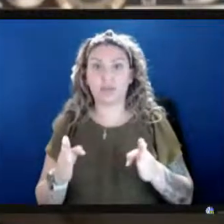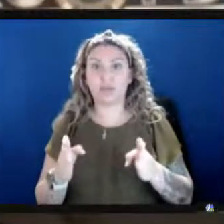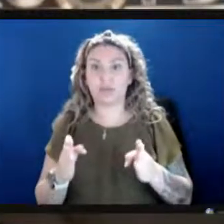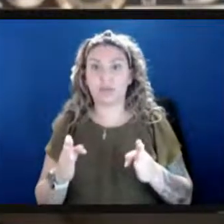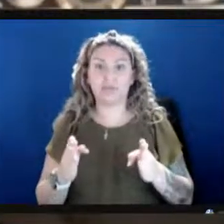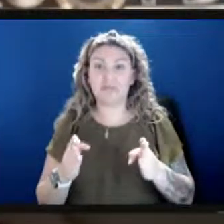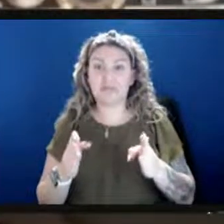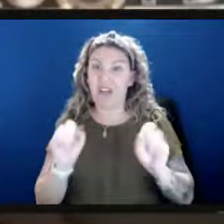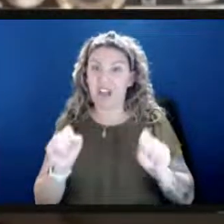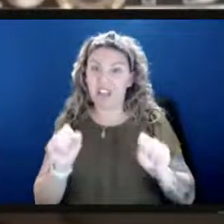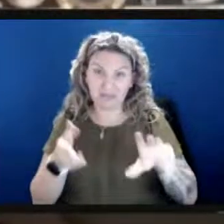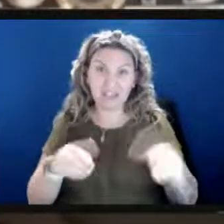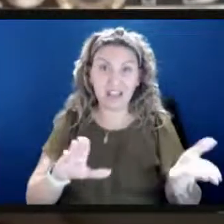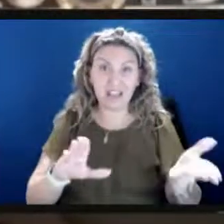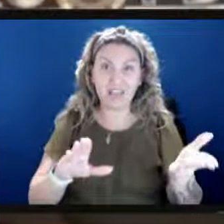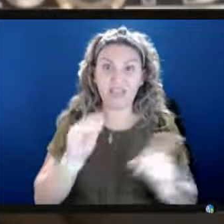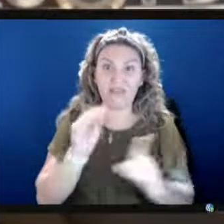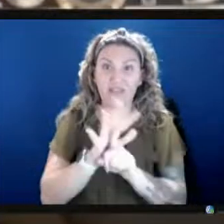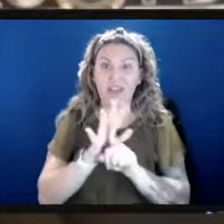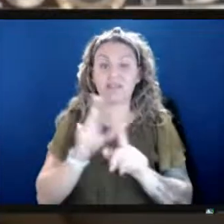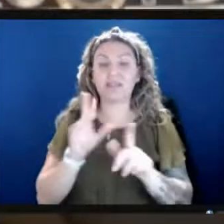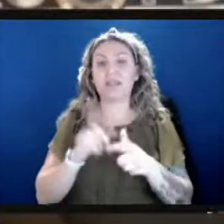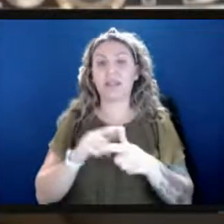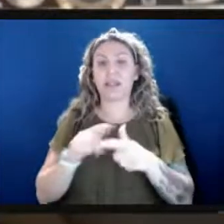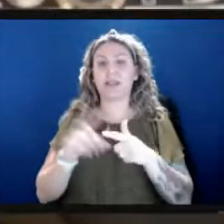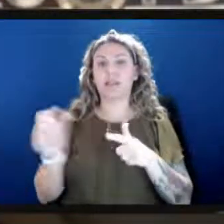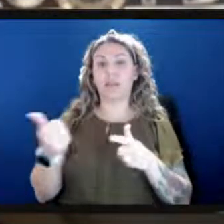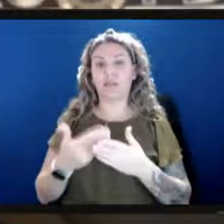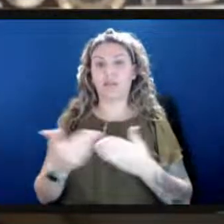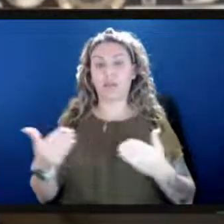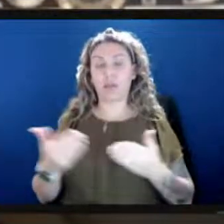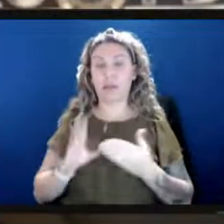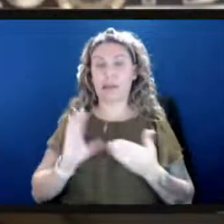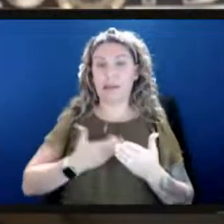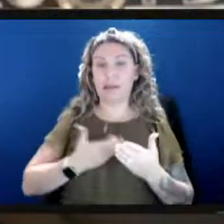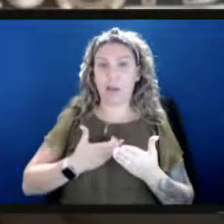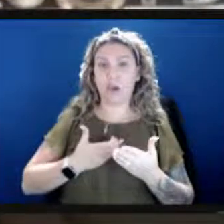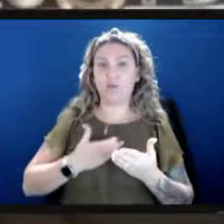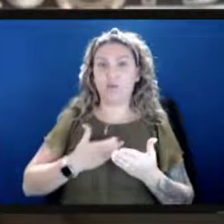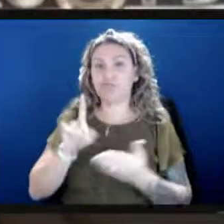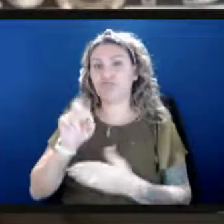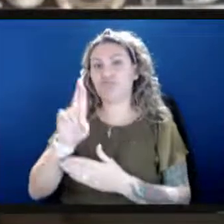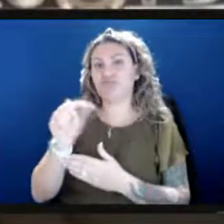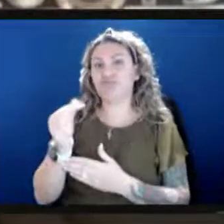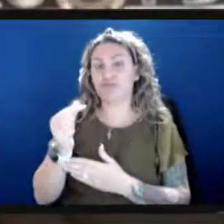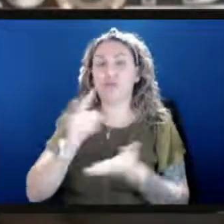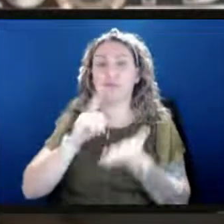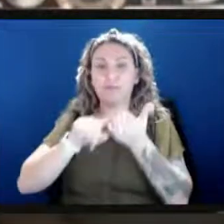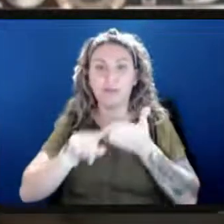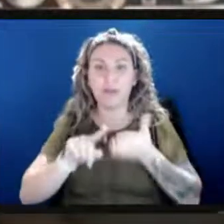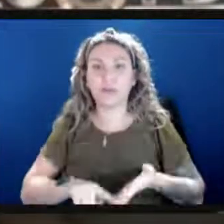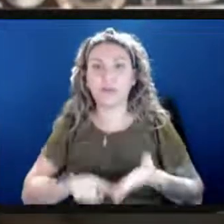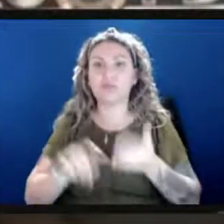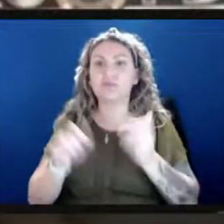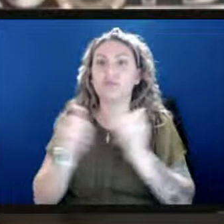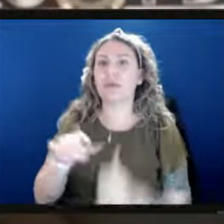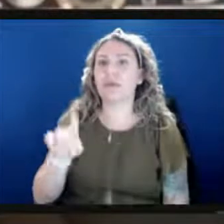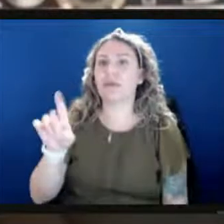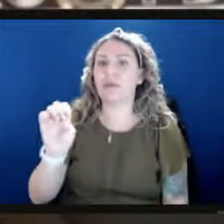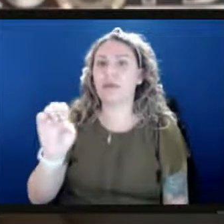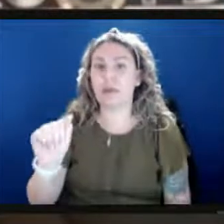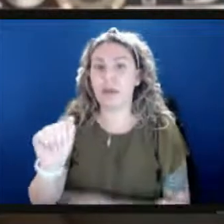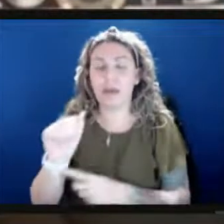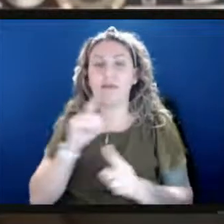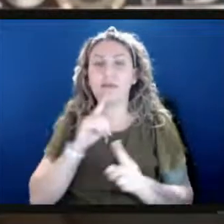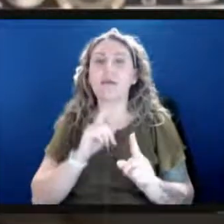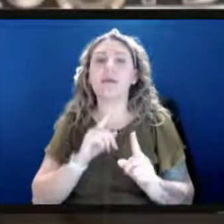effect. The other thing is that what our drug investigators have seen alongside of the DEA is that as many as